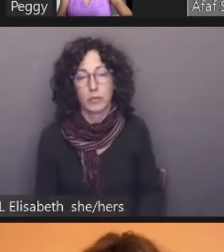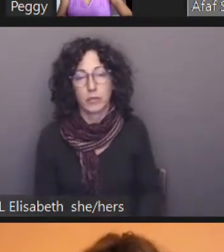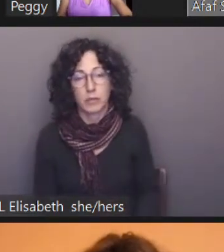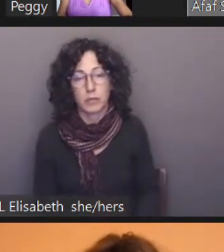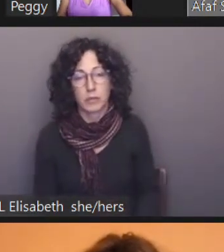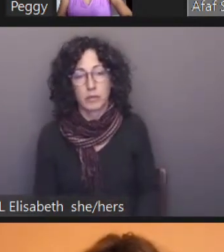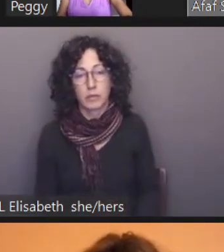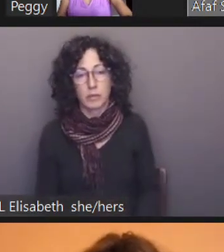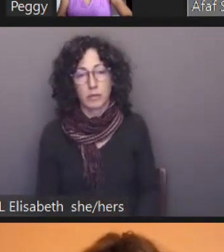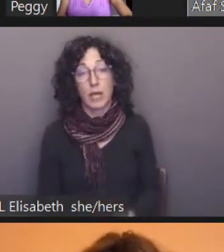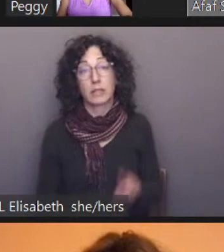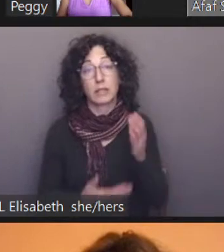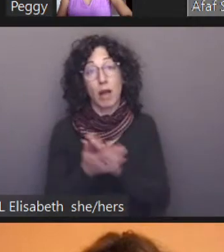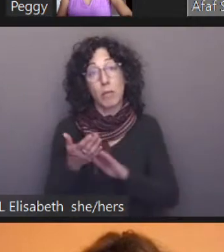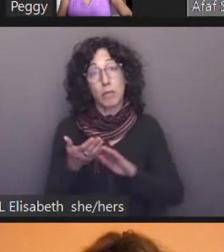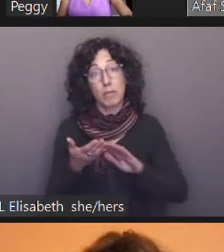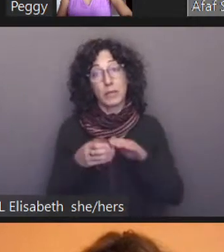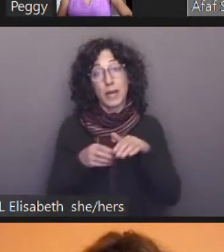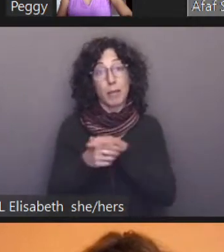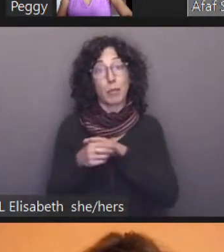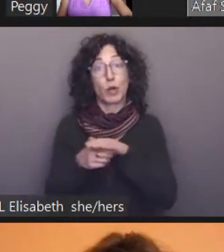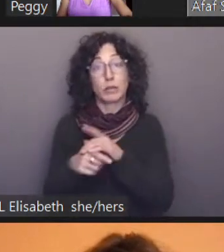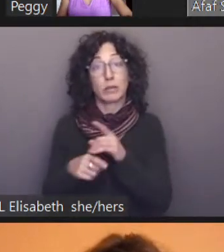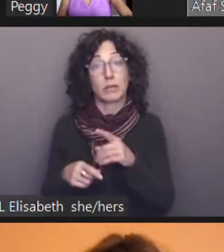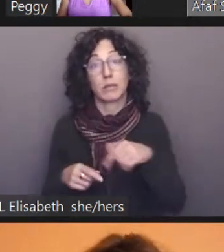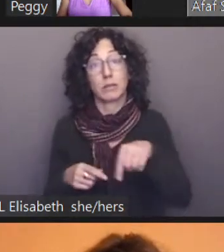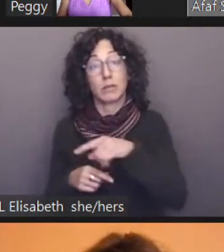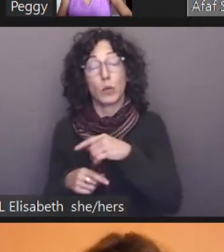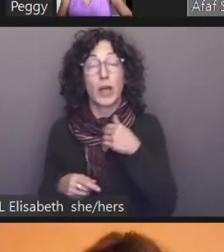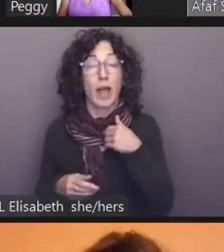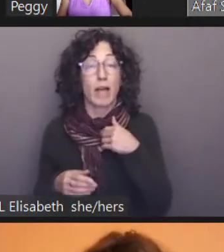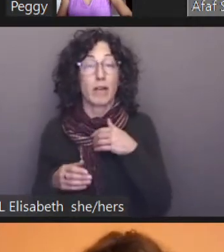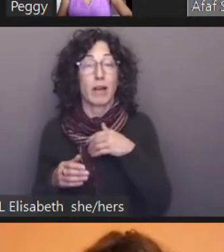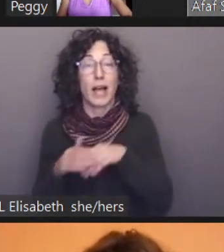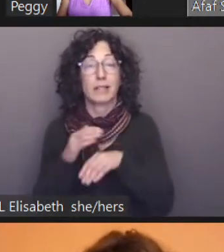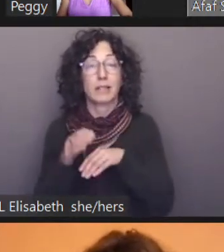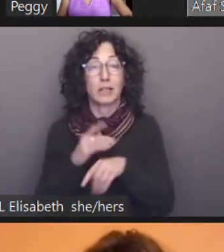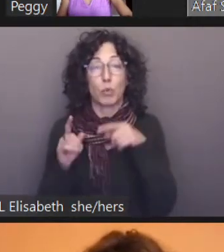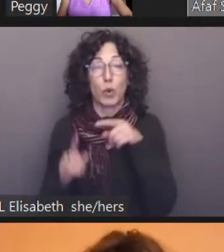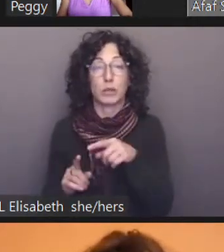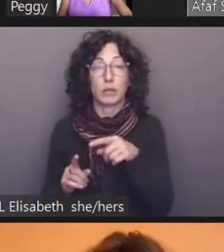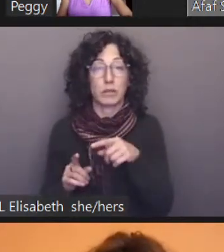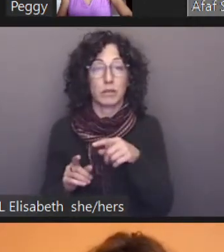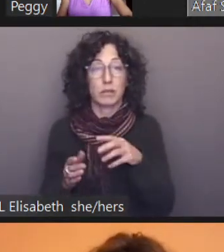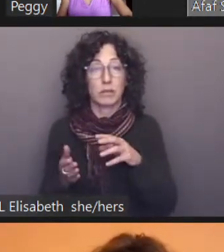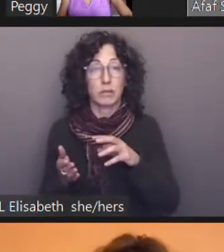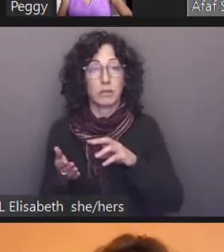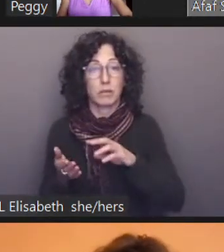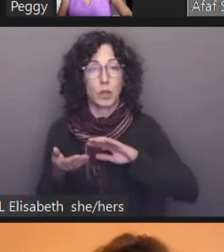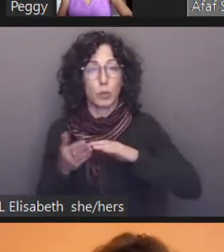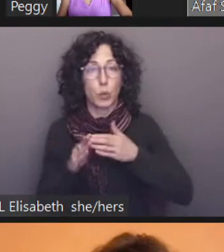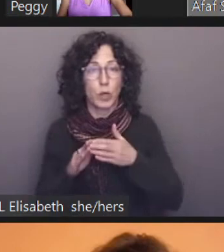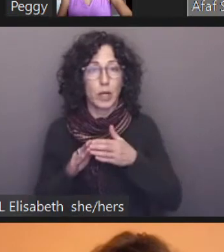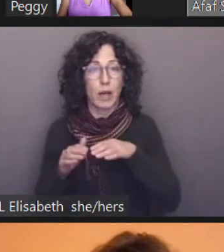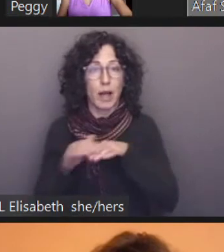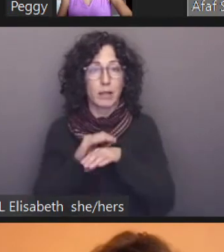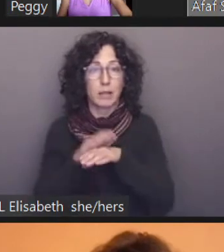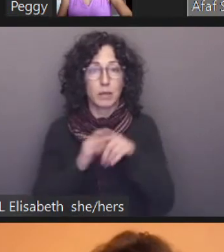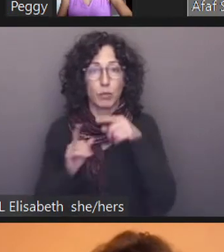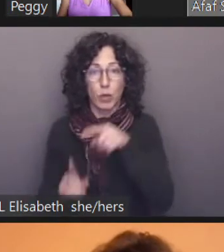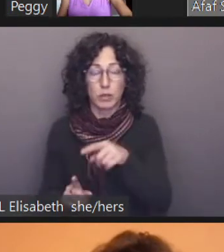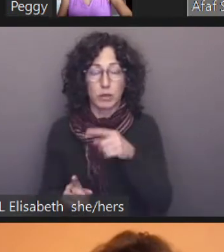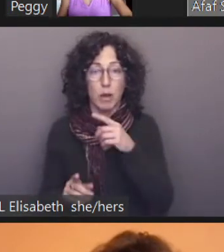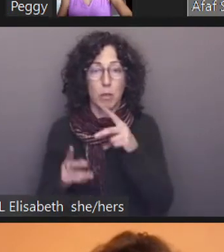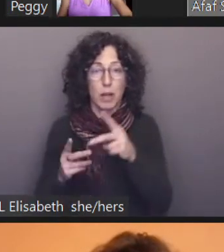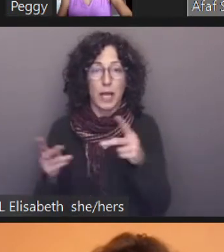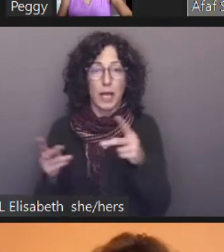some neighborhoods, we also have access points, community access points for vaccine as well. So